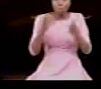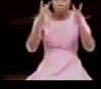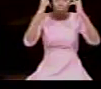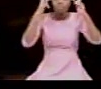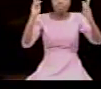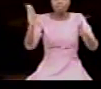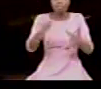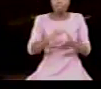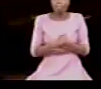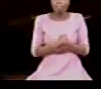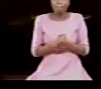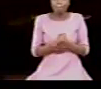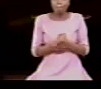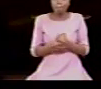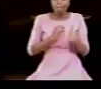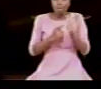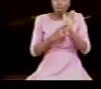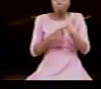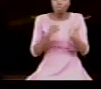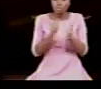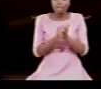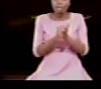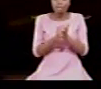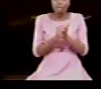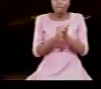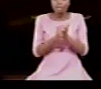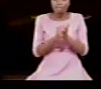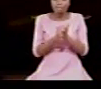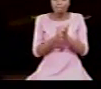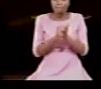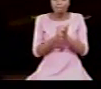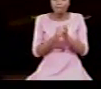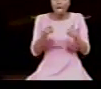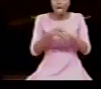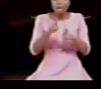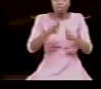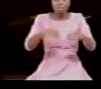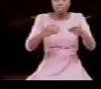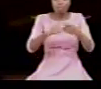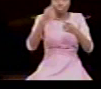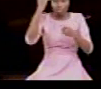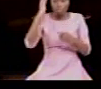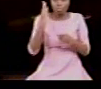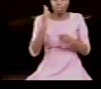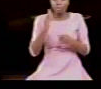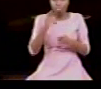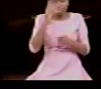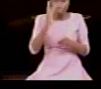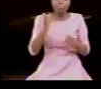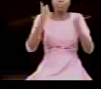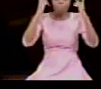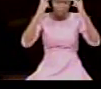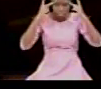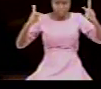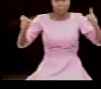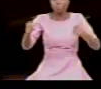reap. I'll show you that one last point. As you give to God, He prospers you.